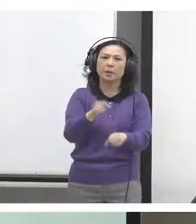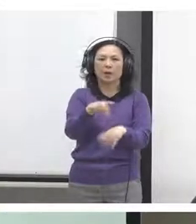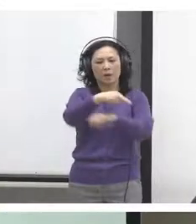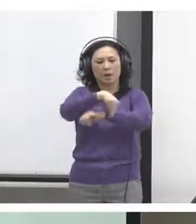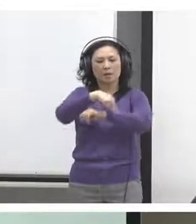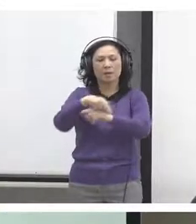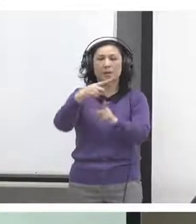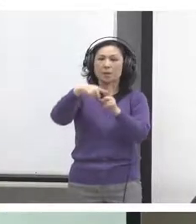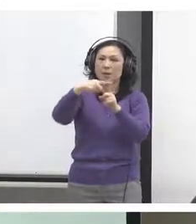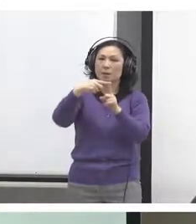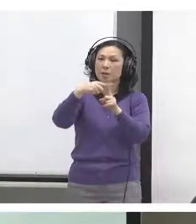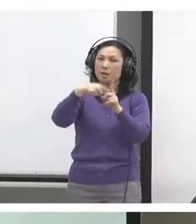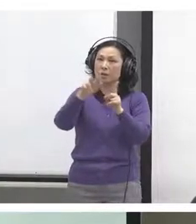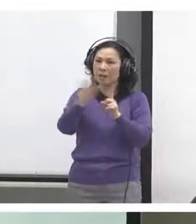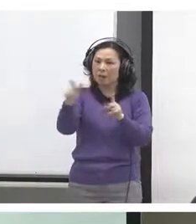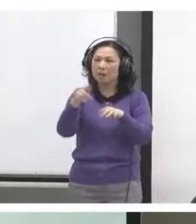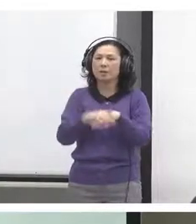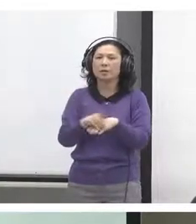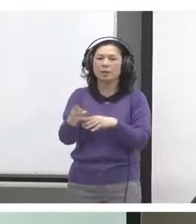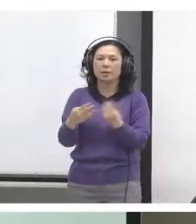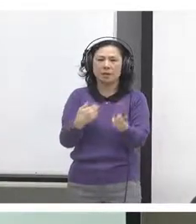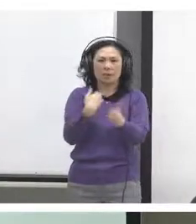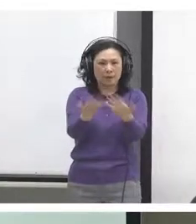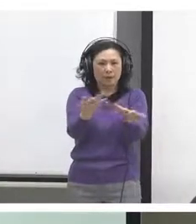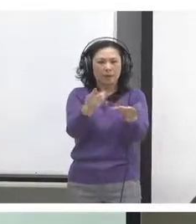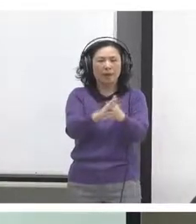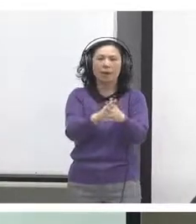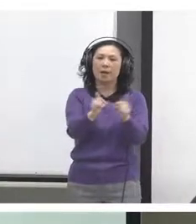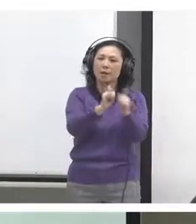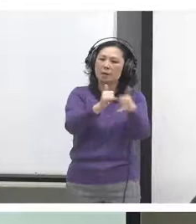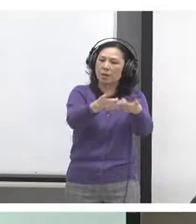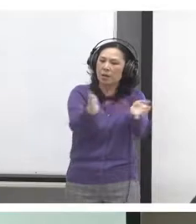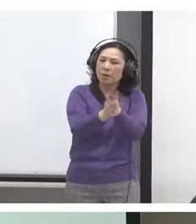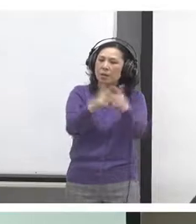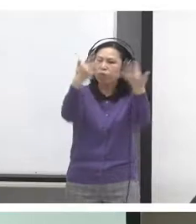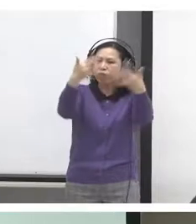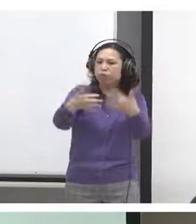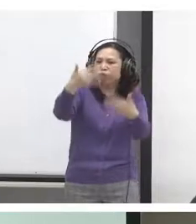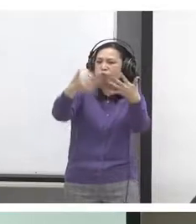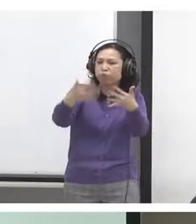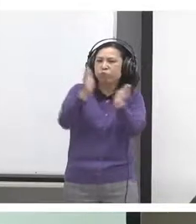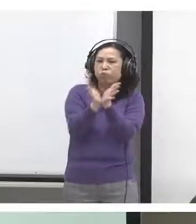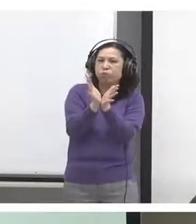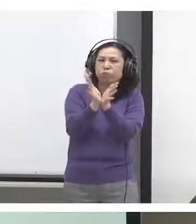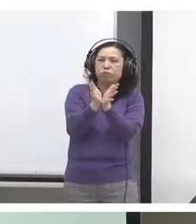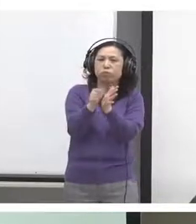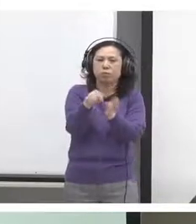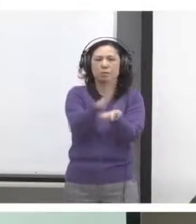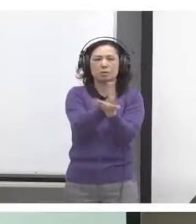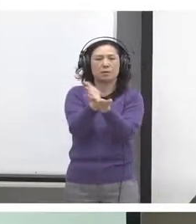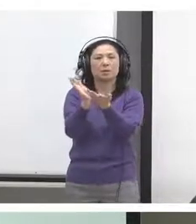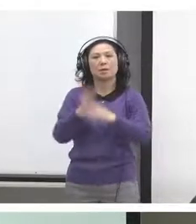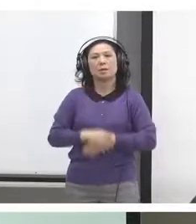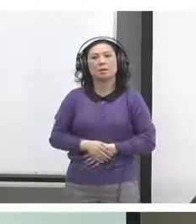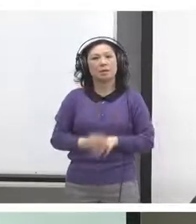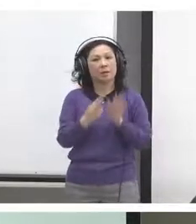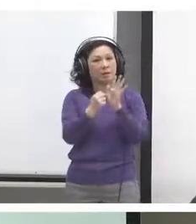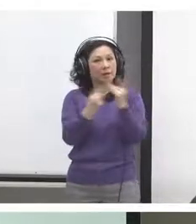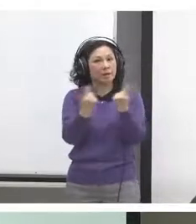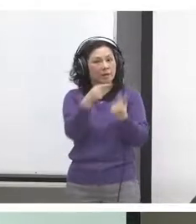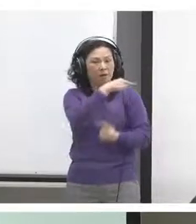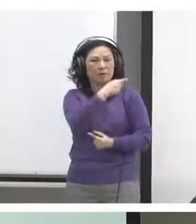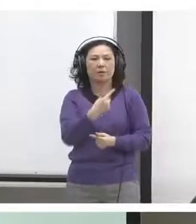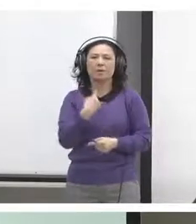From these examples, let me introduce this website that we built. This is an official website of the Tokyo Metropolitan